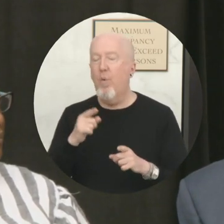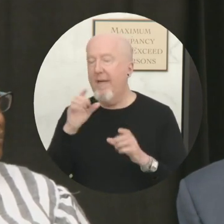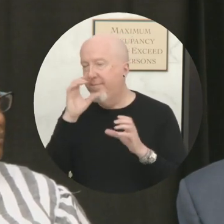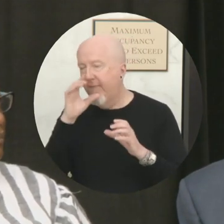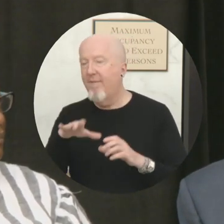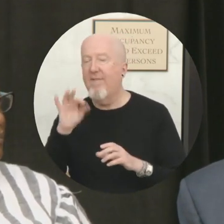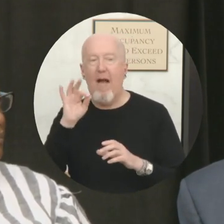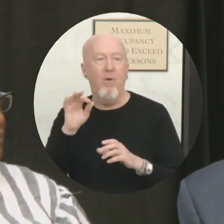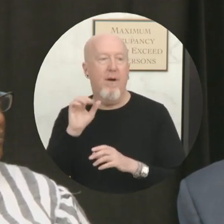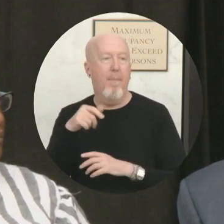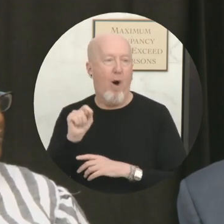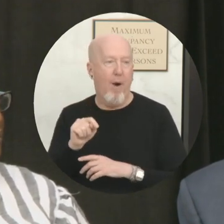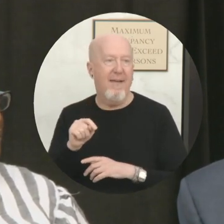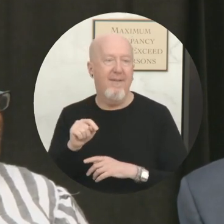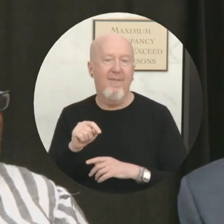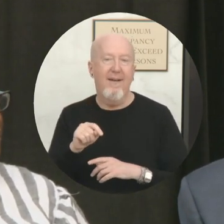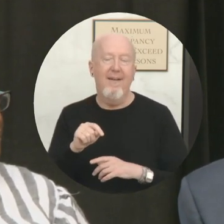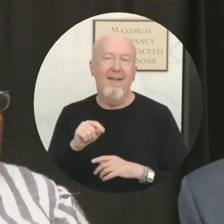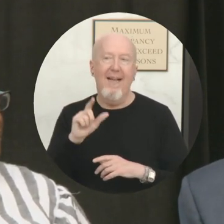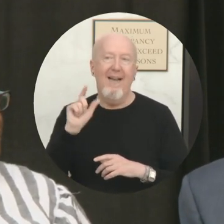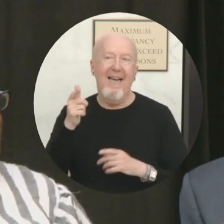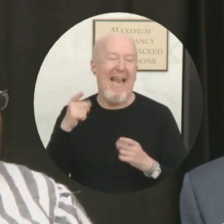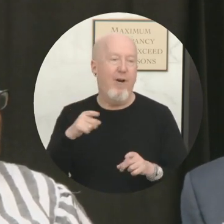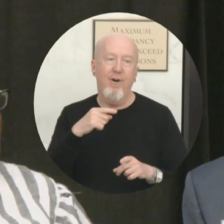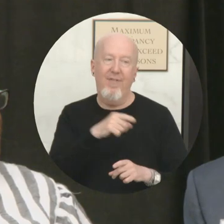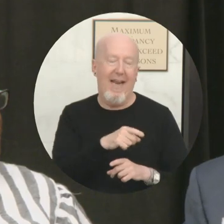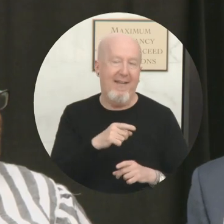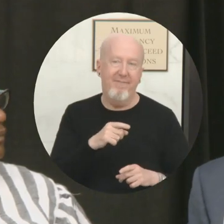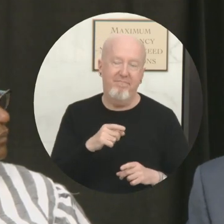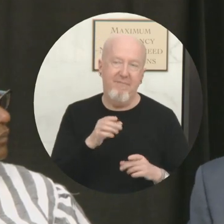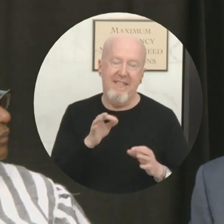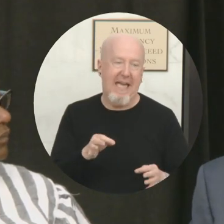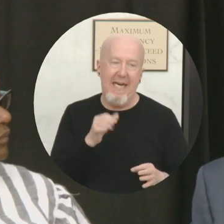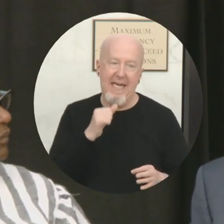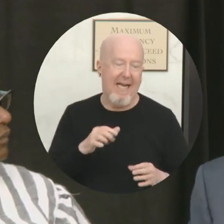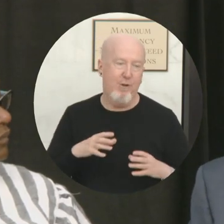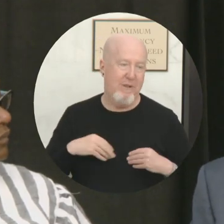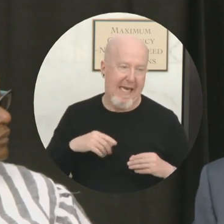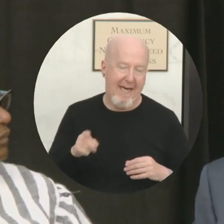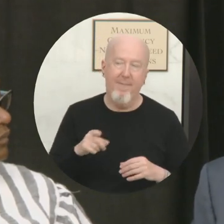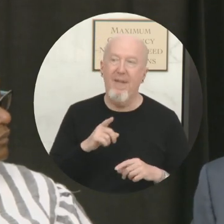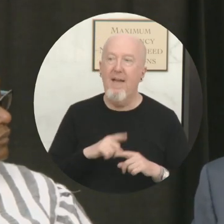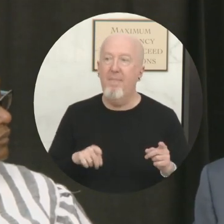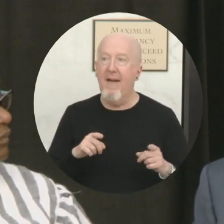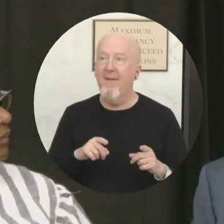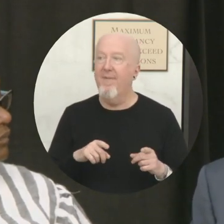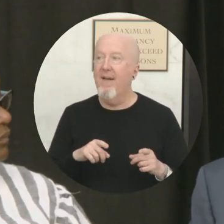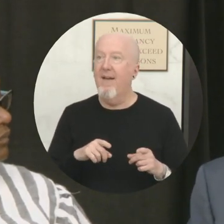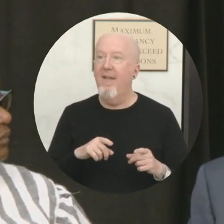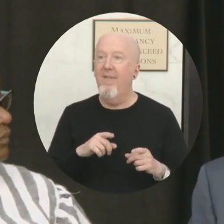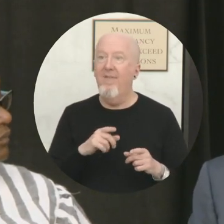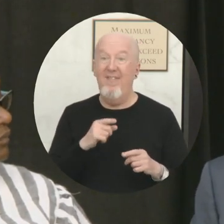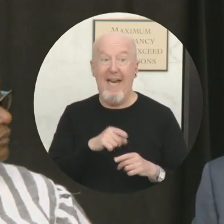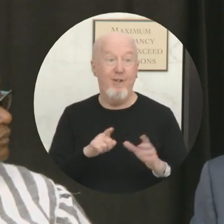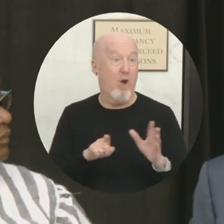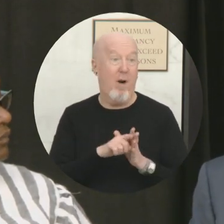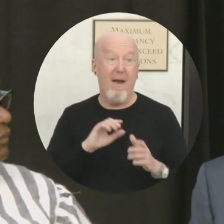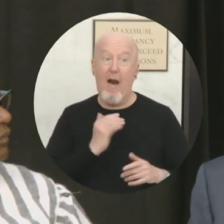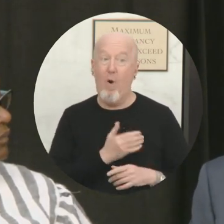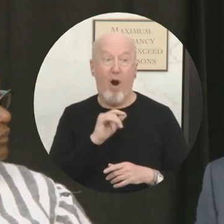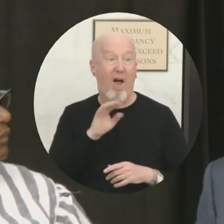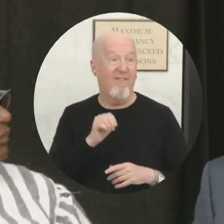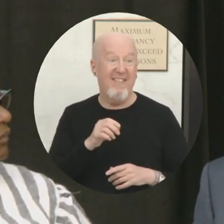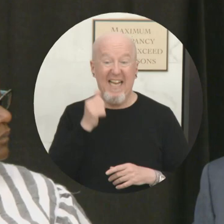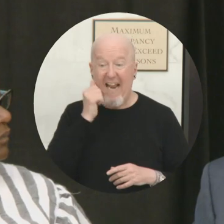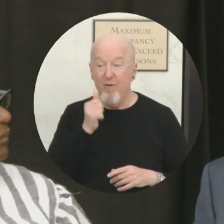which they ended up not taking. But and the next thing you know, they're in our office almost every day. And we